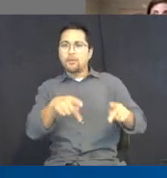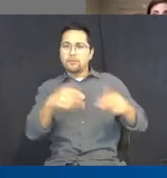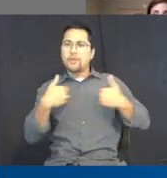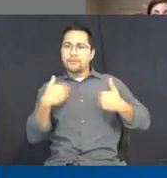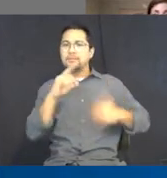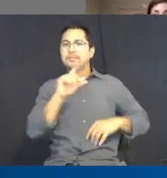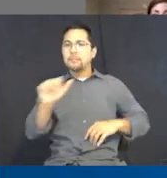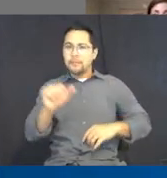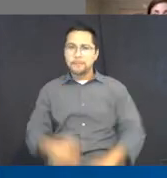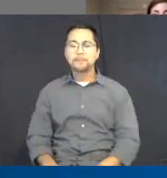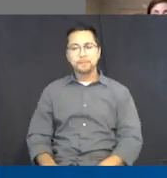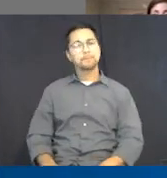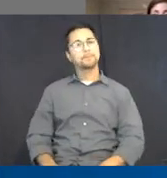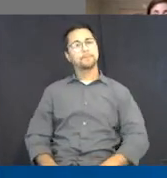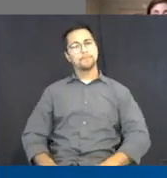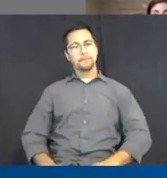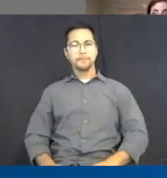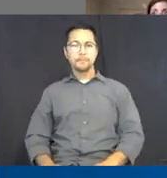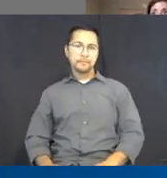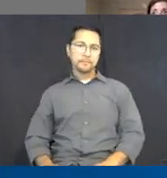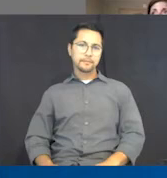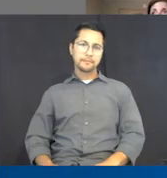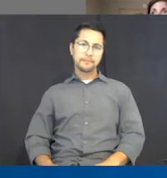environmental controls.